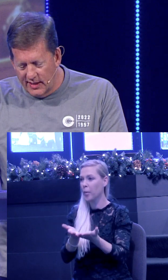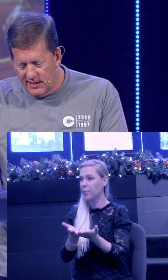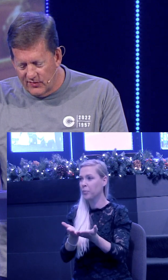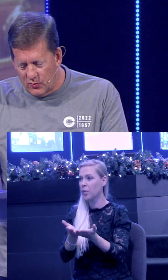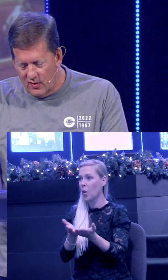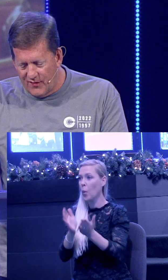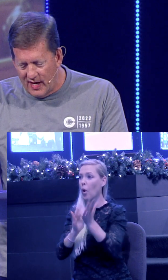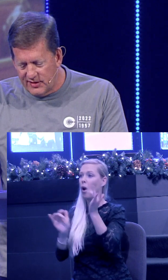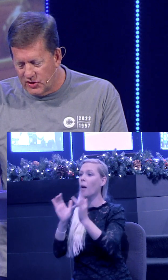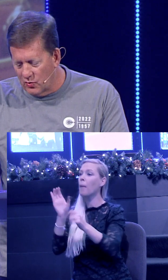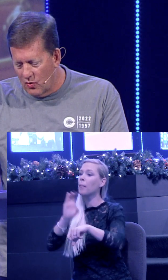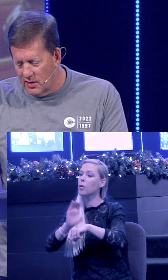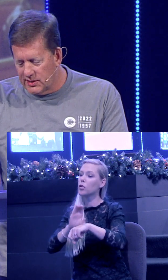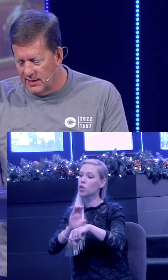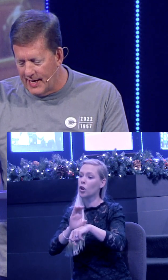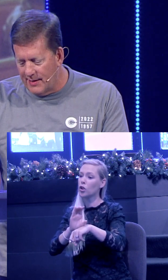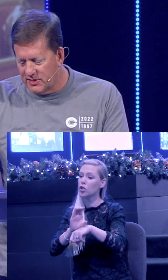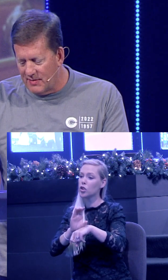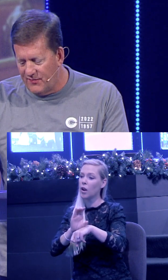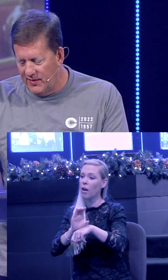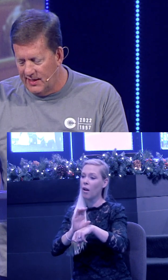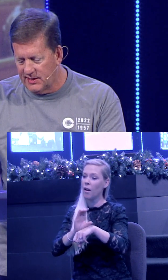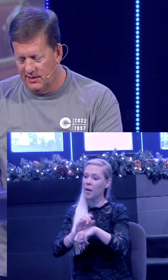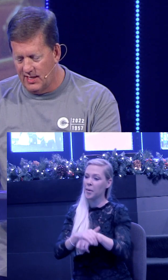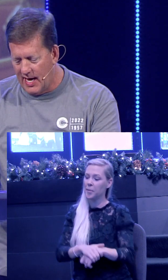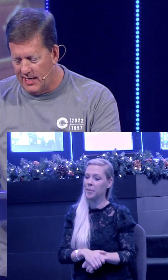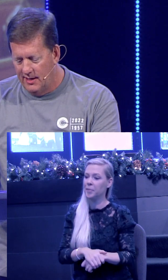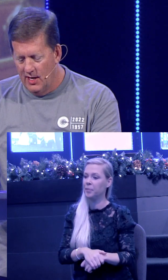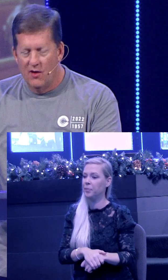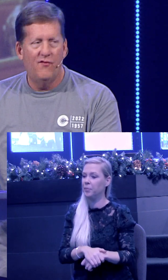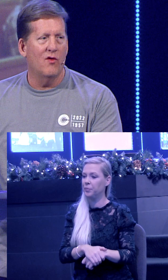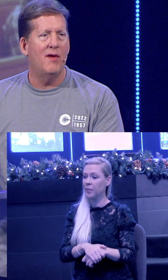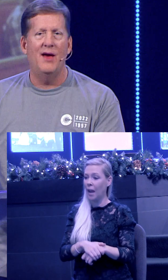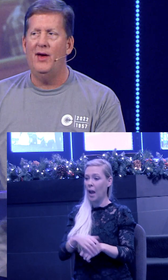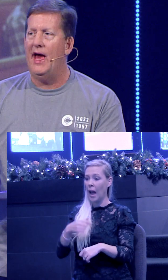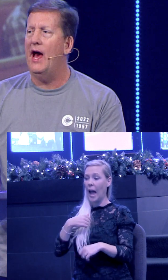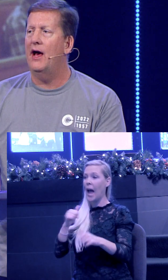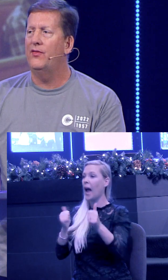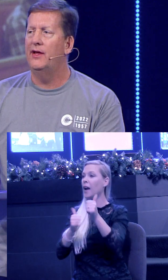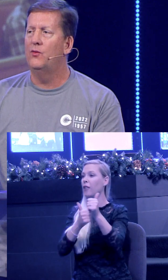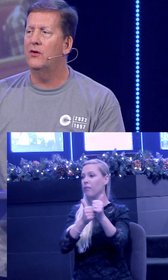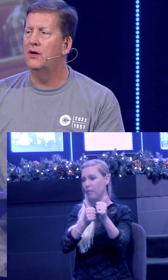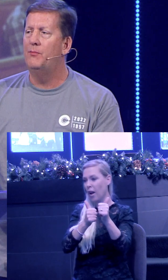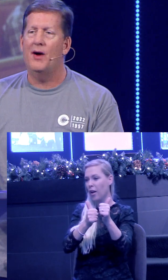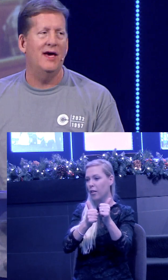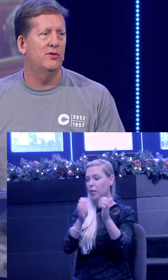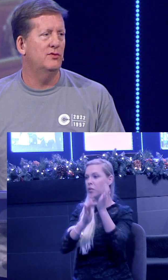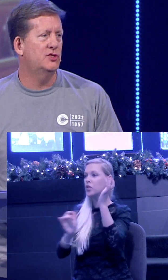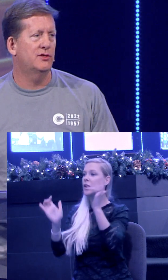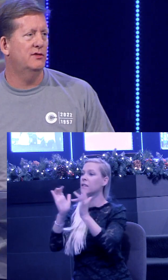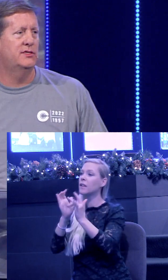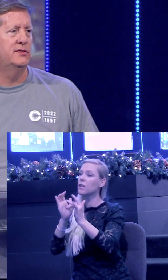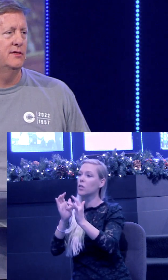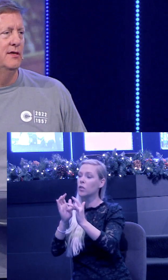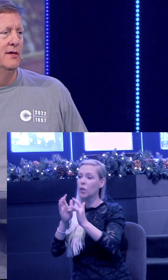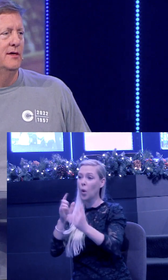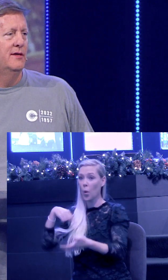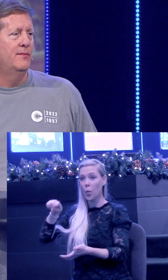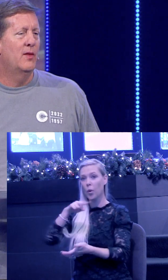Psalm 119 verse 105 says, "Your word is a lamp to my feet. It's a light for my path." And we're a Bible